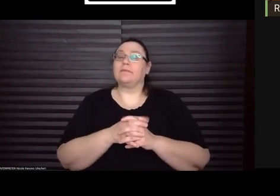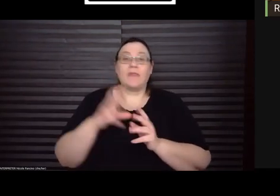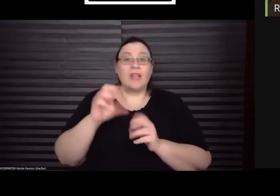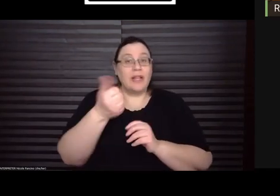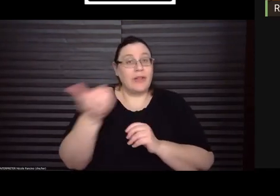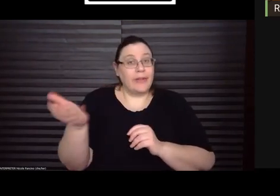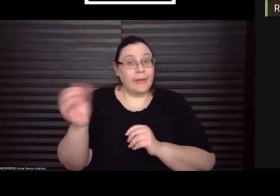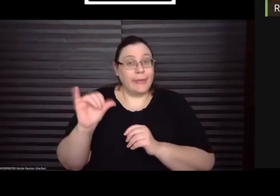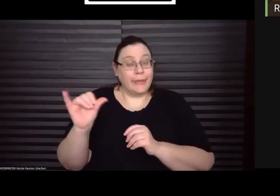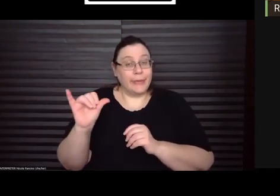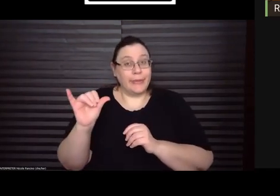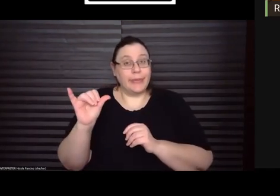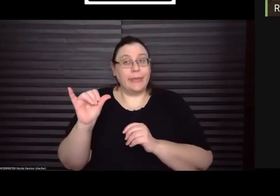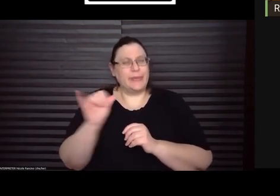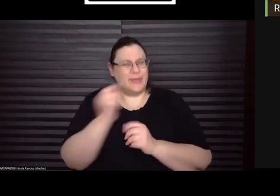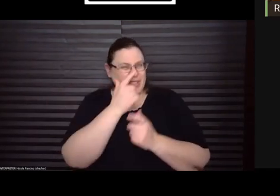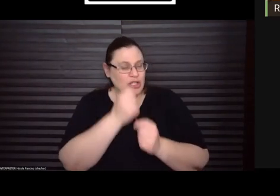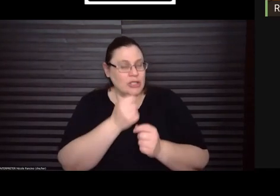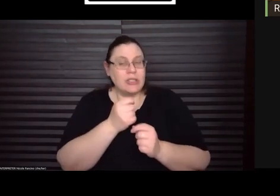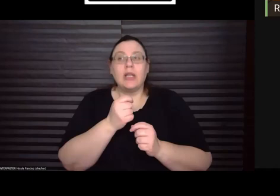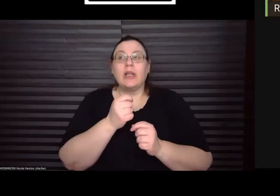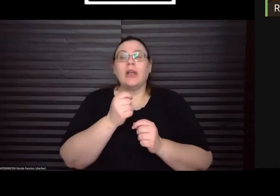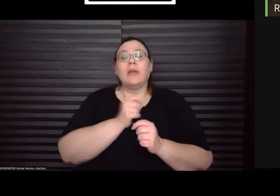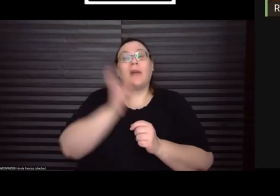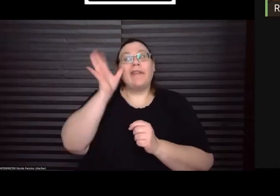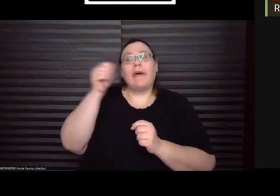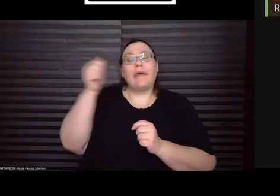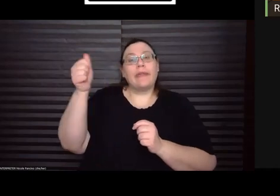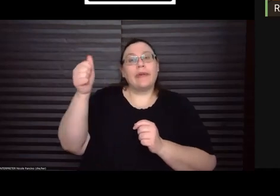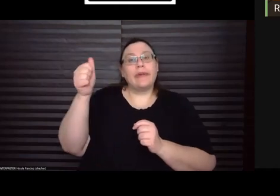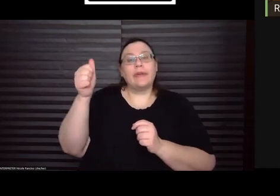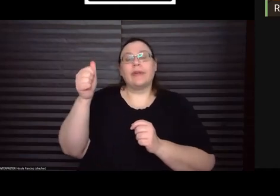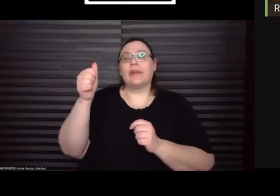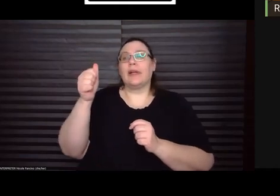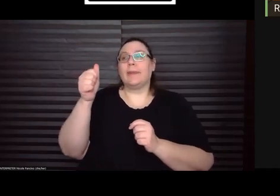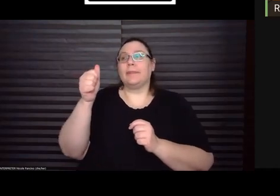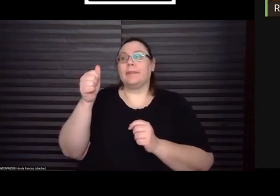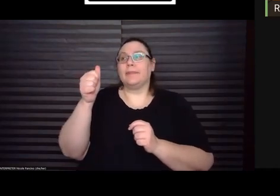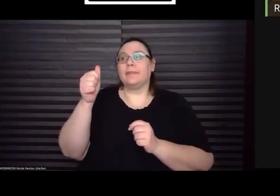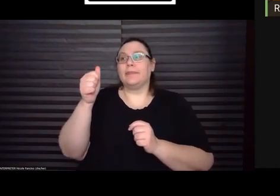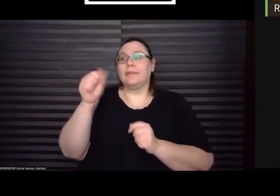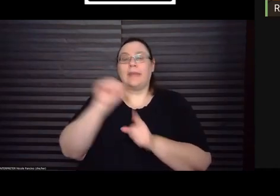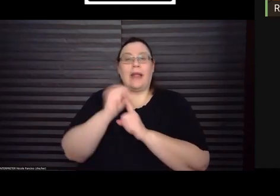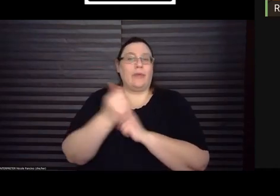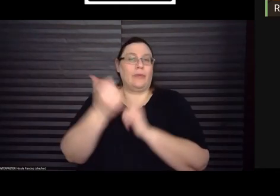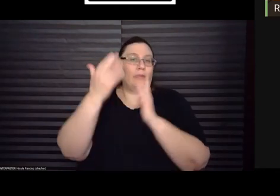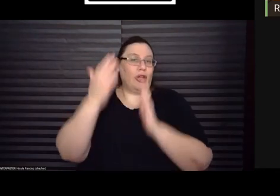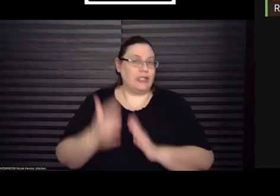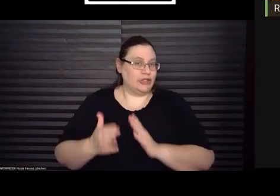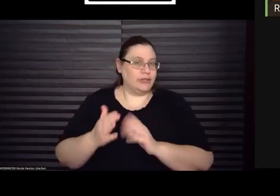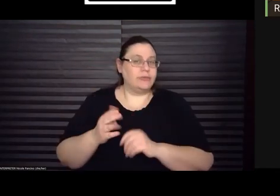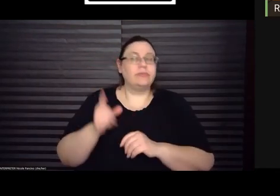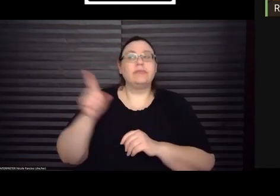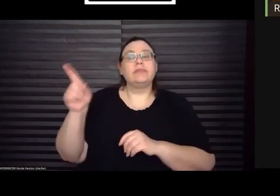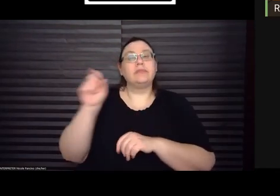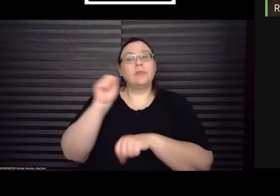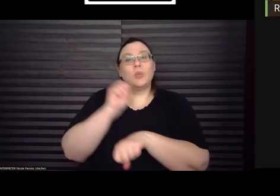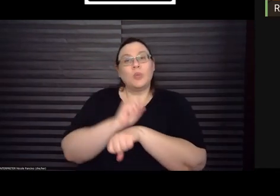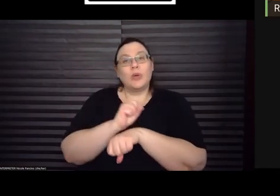The other thing too, that was kind of interesting, was that my dad was a anthropologist, and he worked